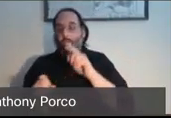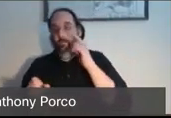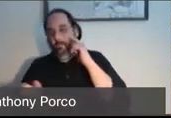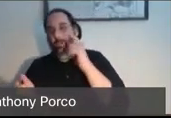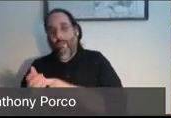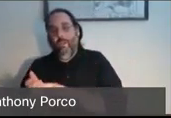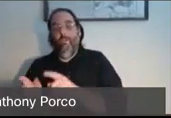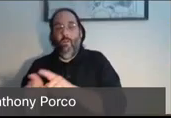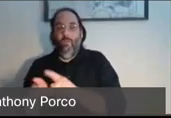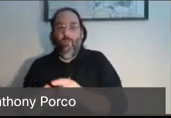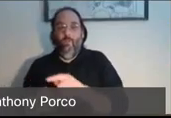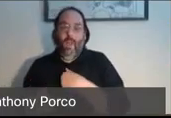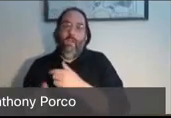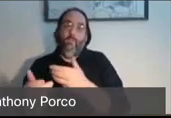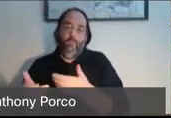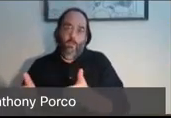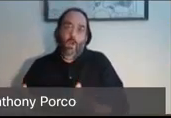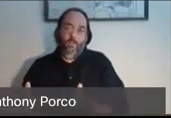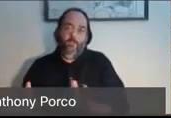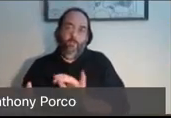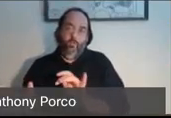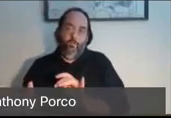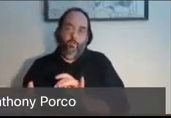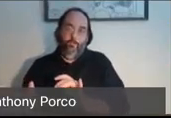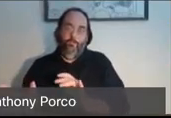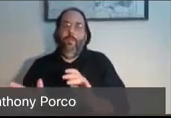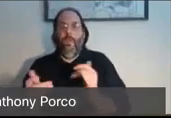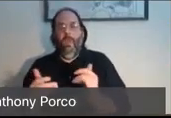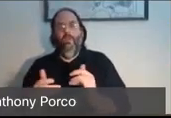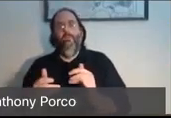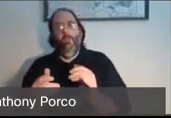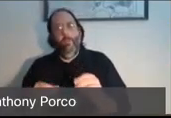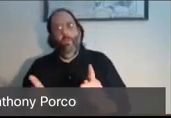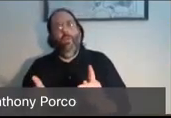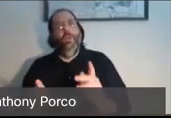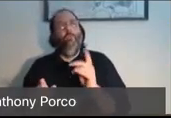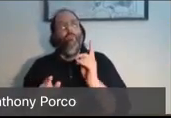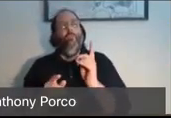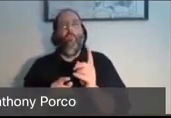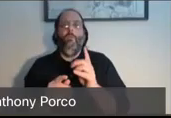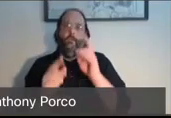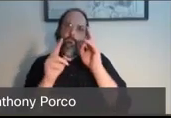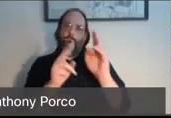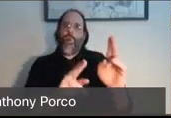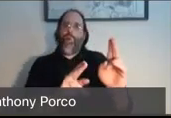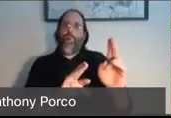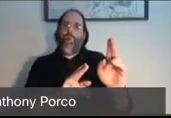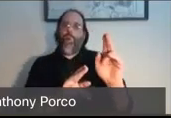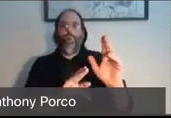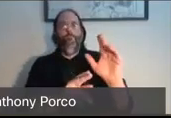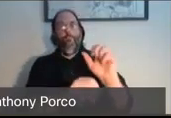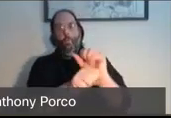also experienced some form of loss. So let us take this opportunity to have a moment to pay a tribute to those